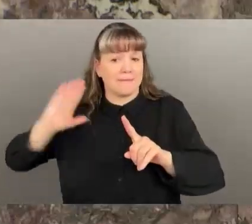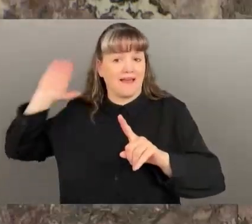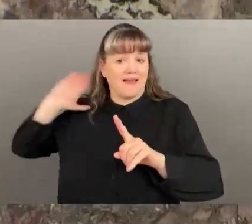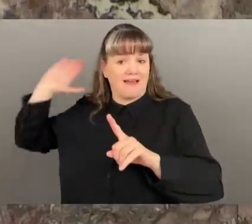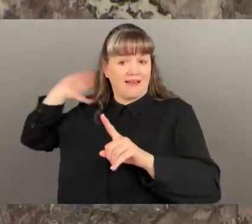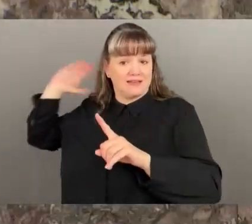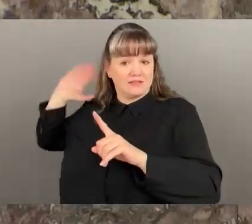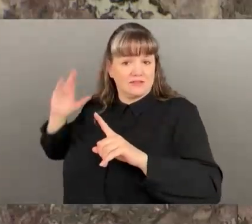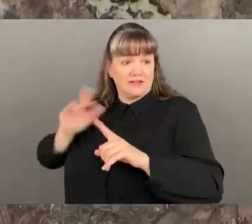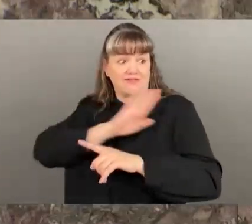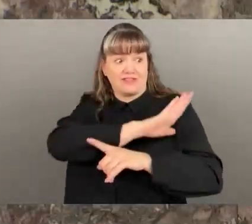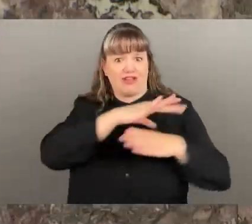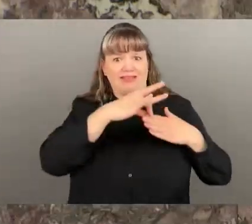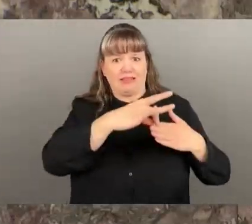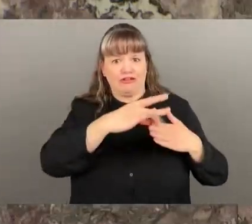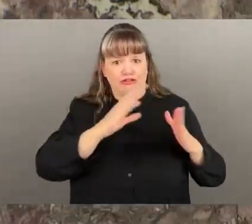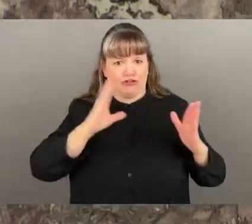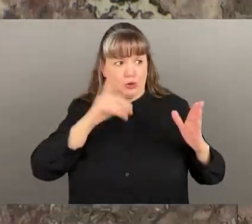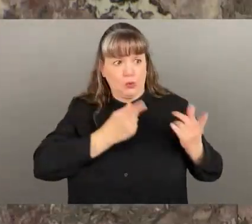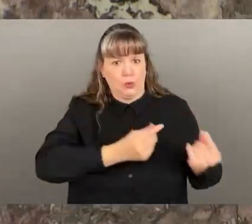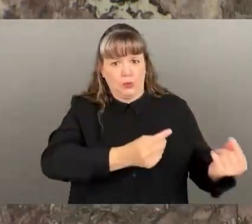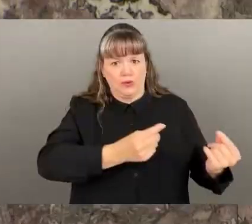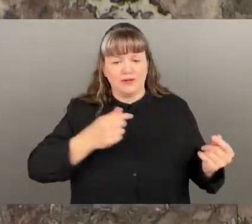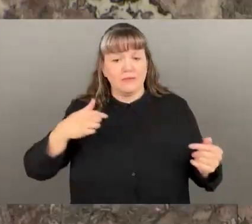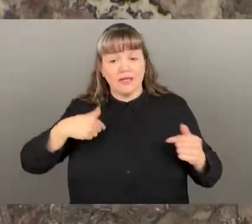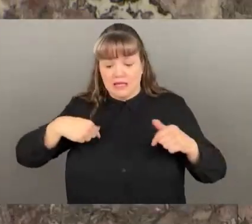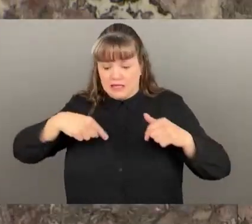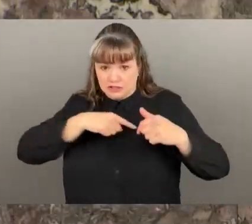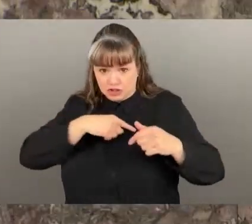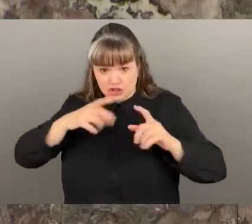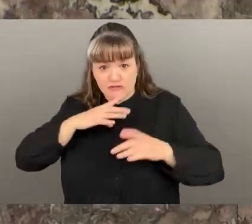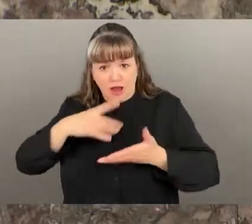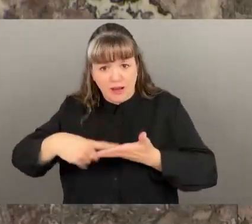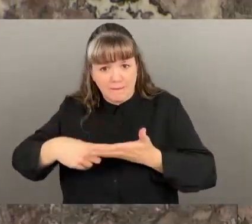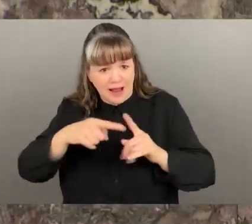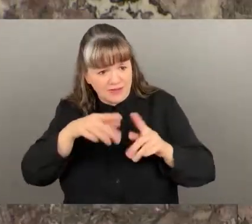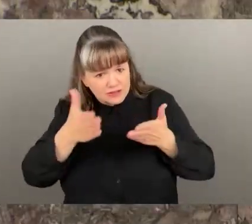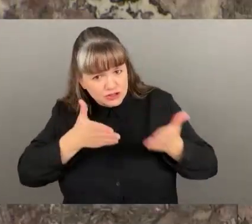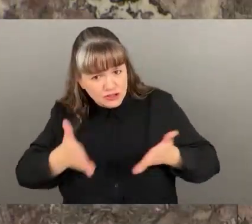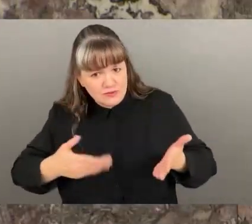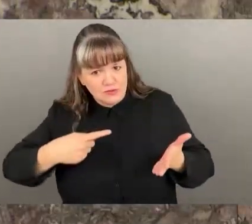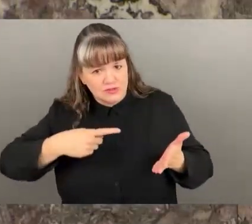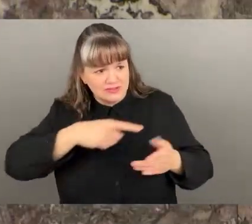service, Madam Speaker, this is the kind of service.